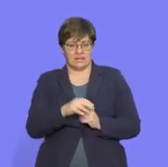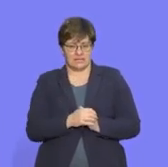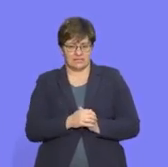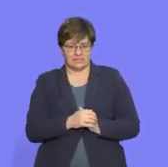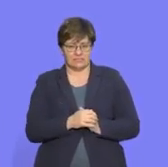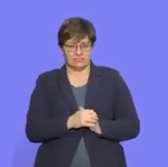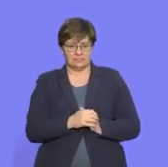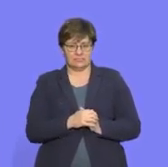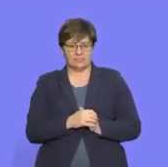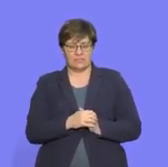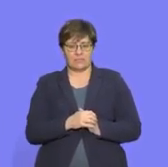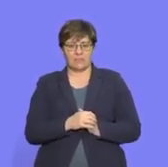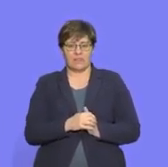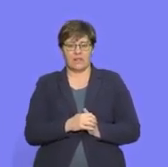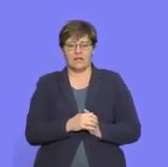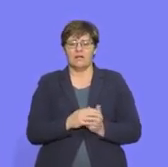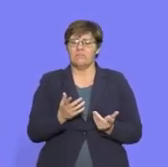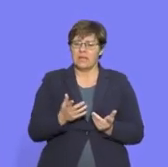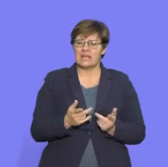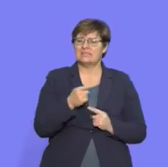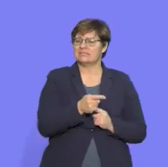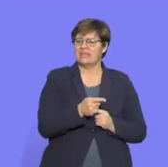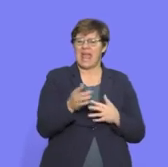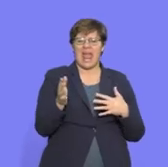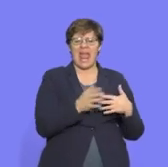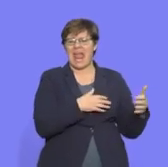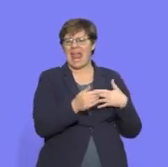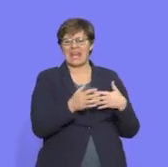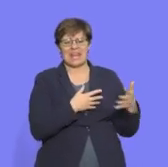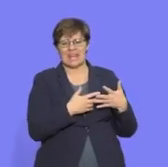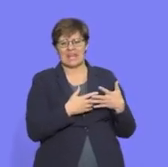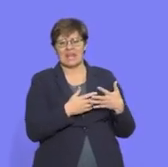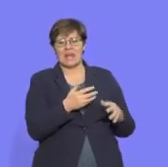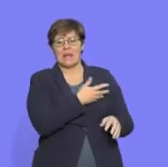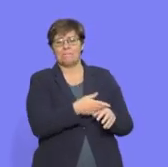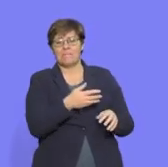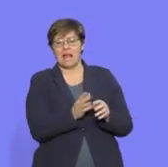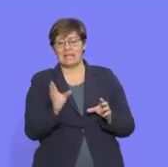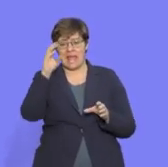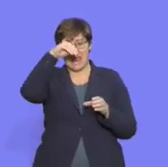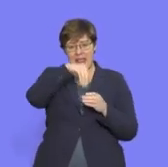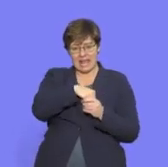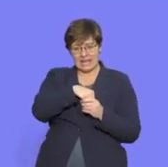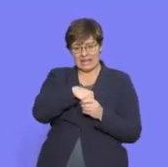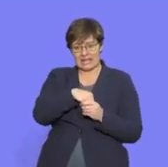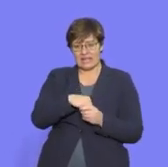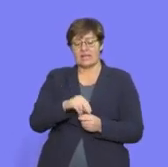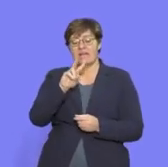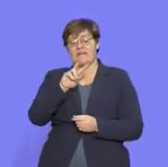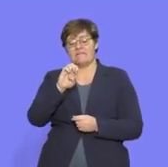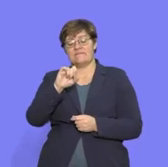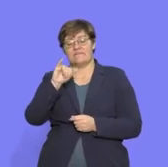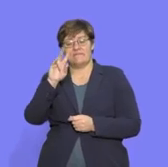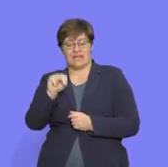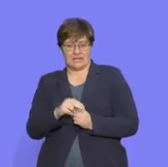not about what it talks, or what about it carries. Any kind of blood vessel, if it comes in to the heart,